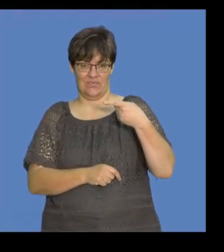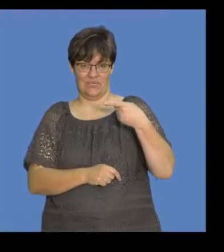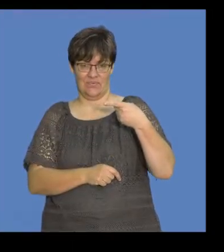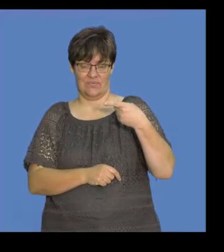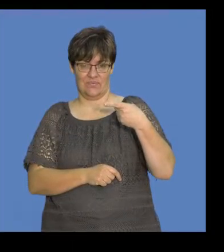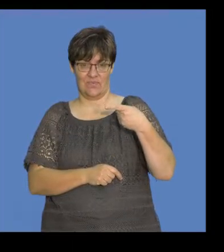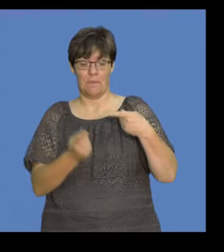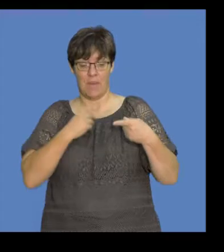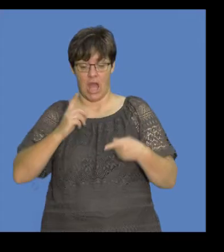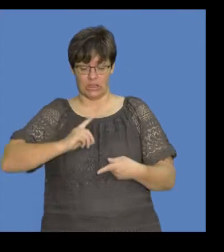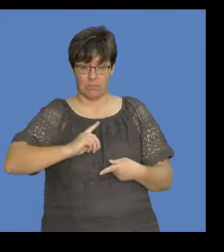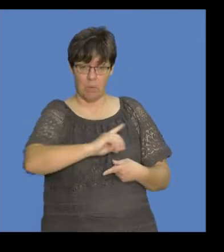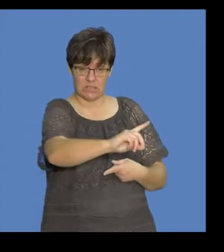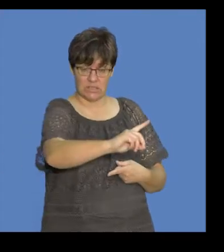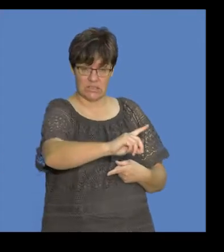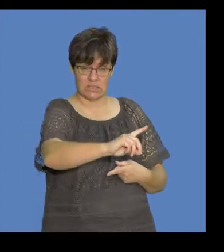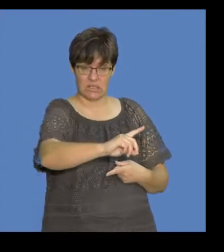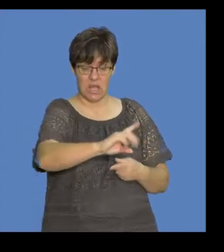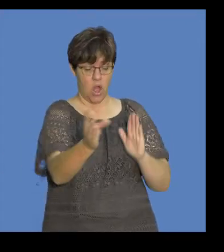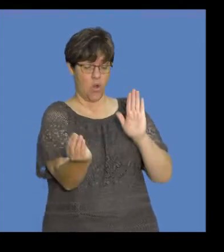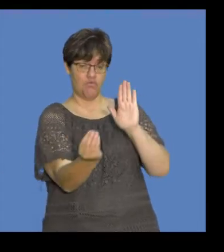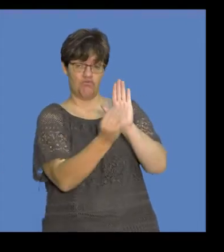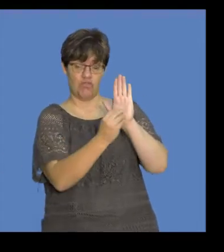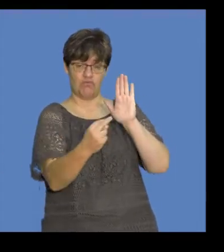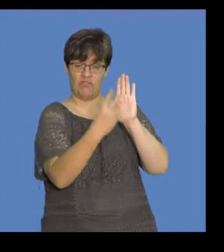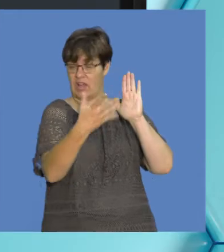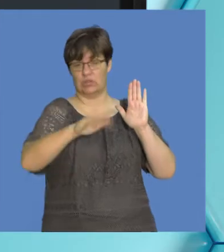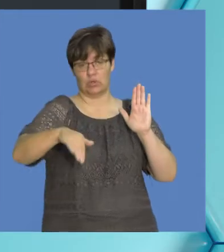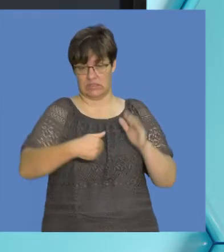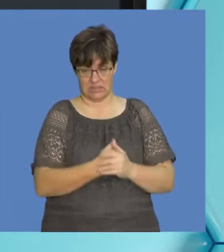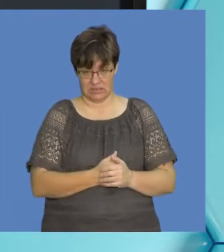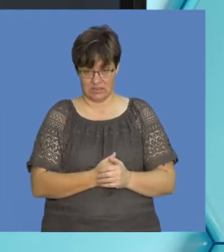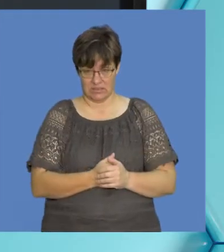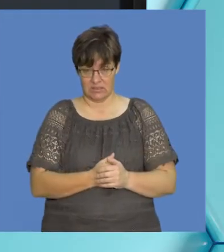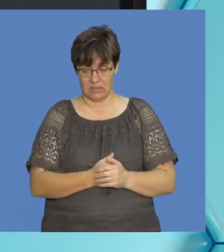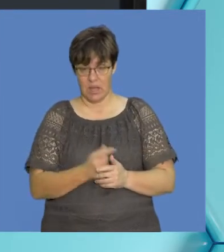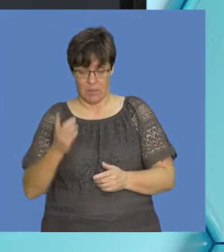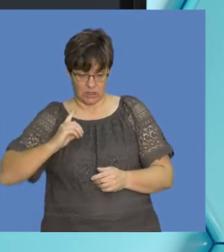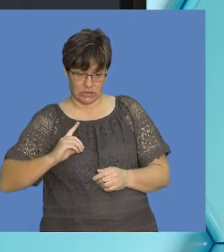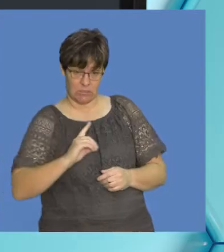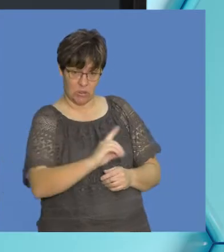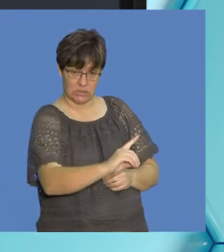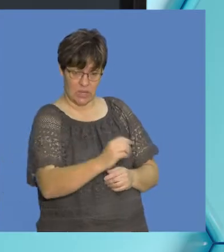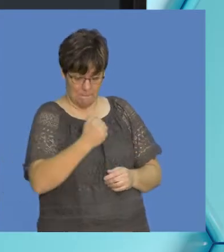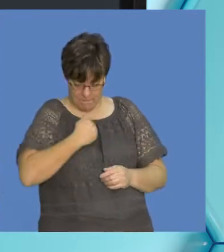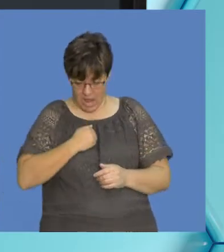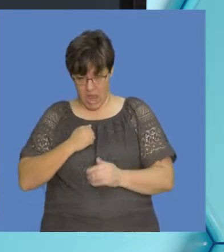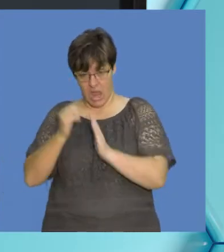outstanding deposits, right? You have made a deposit in your